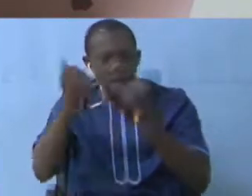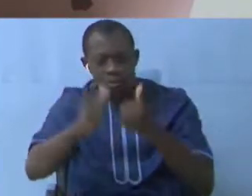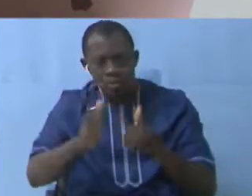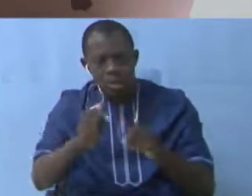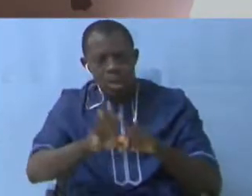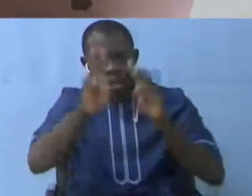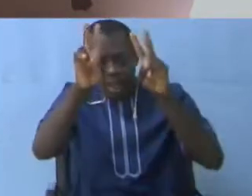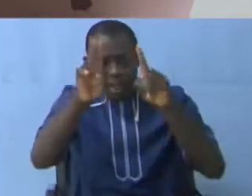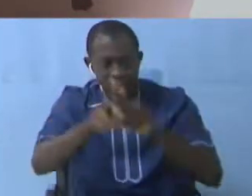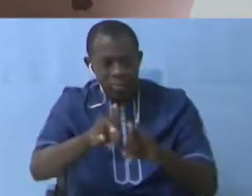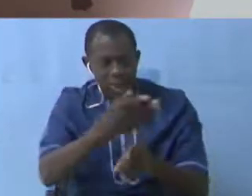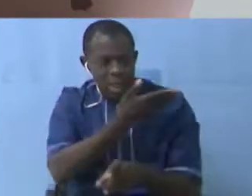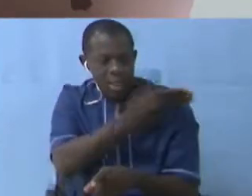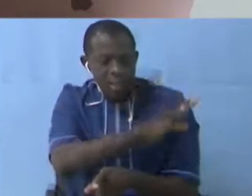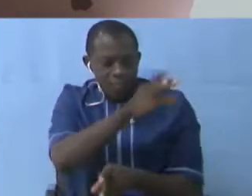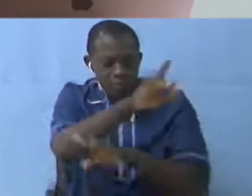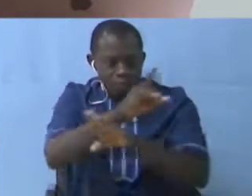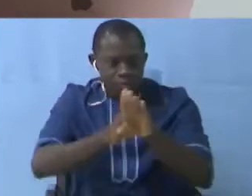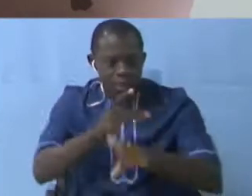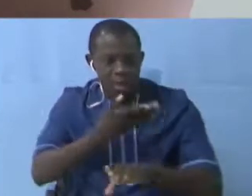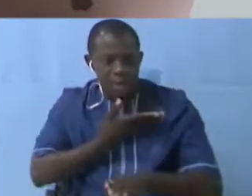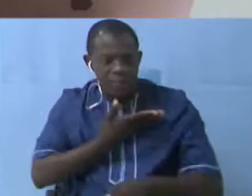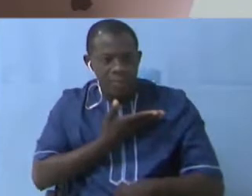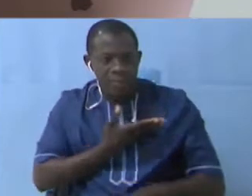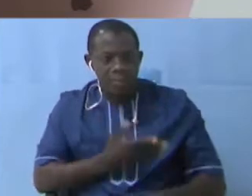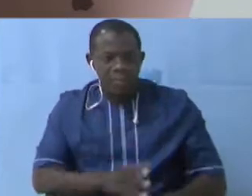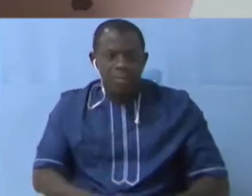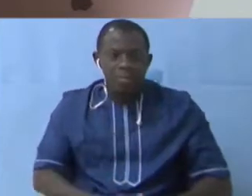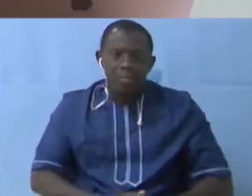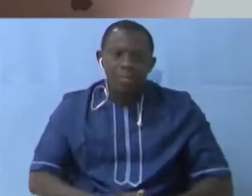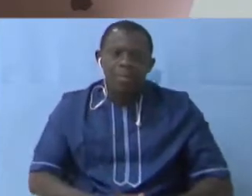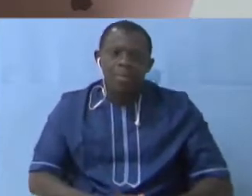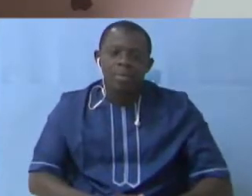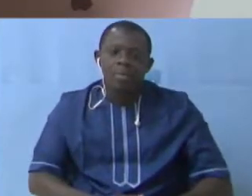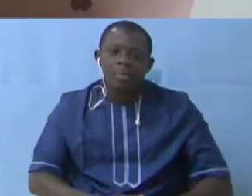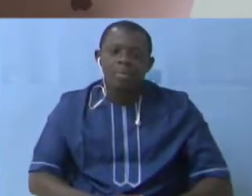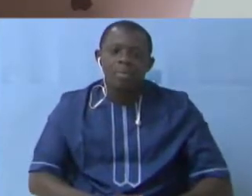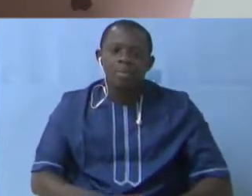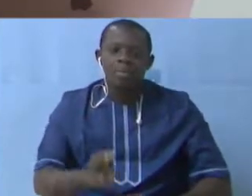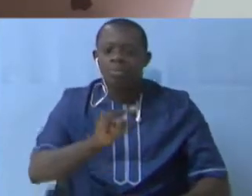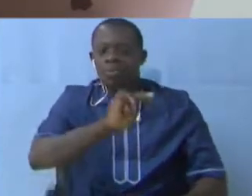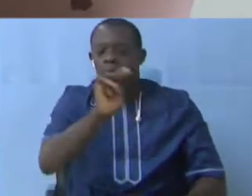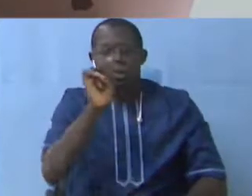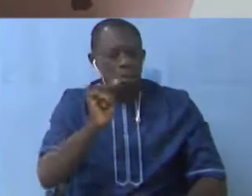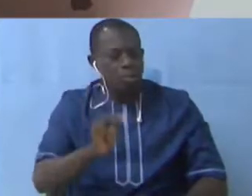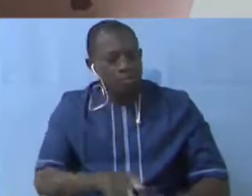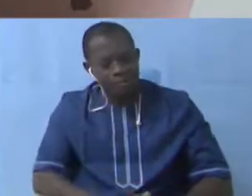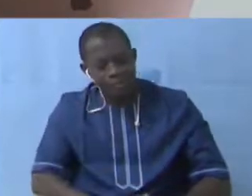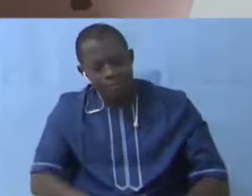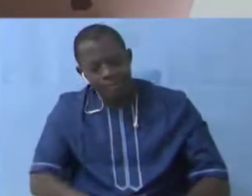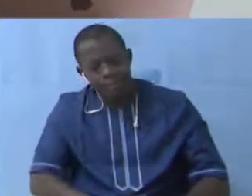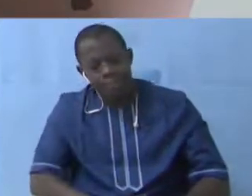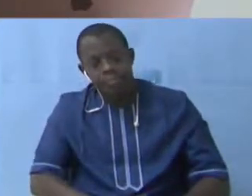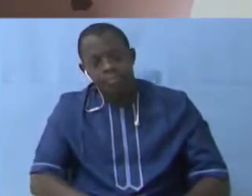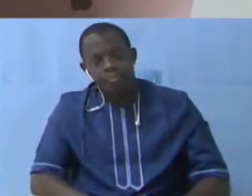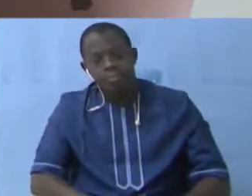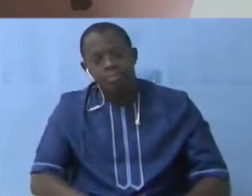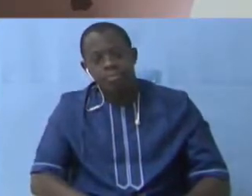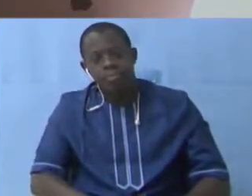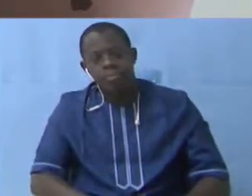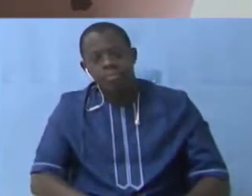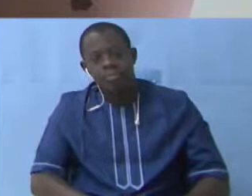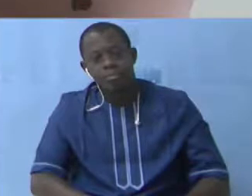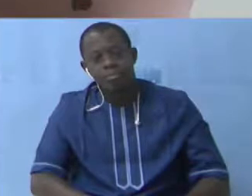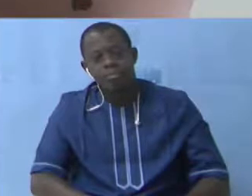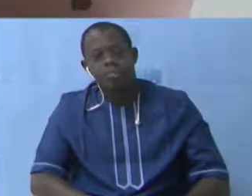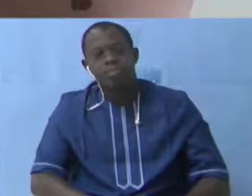président Yaya Jammeh ndax nangu woon naa wàcc toogu président bi. No, as we know, he accelerated. It was